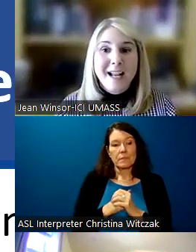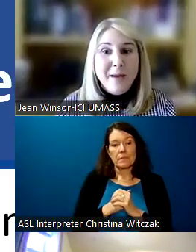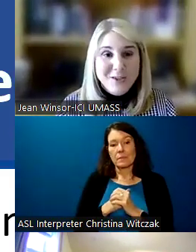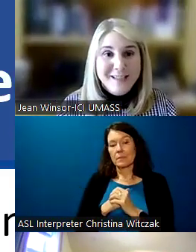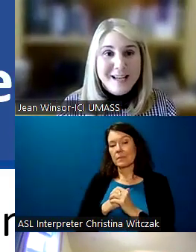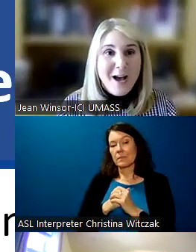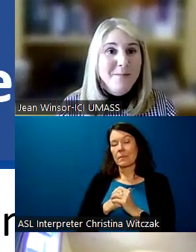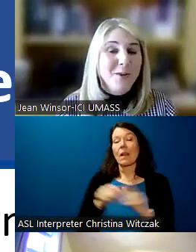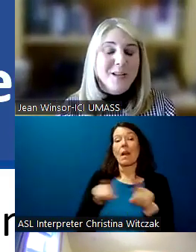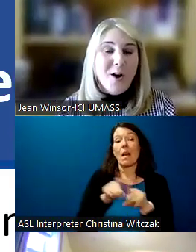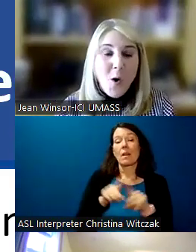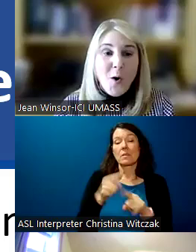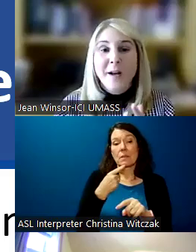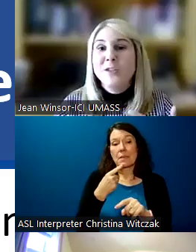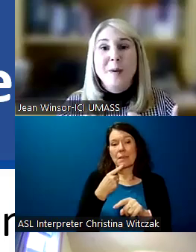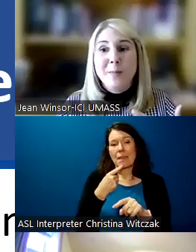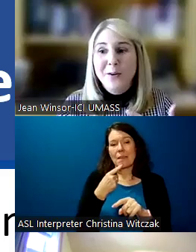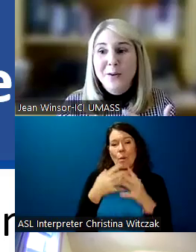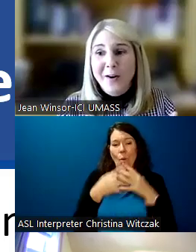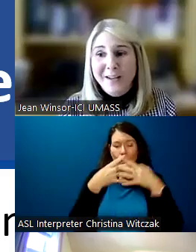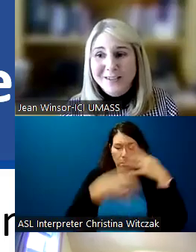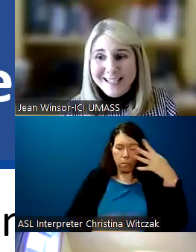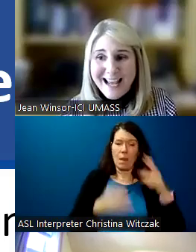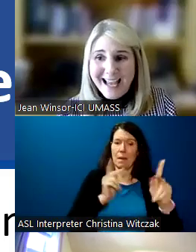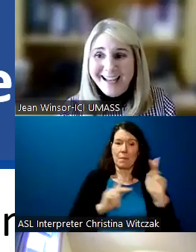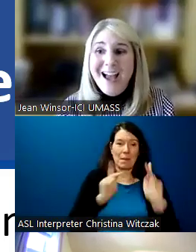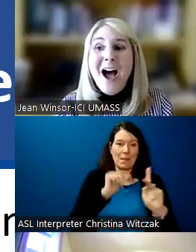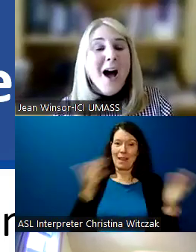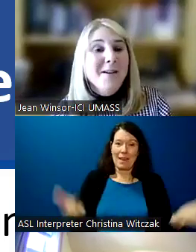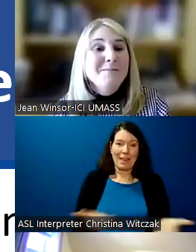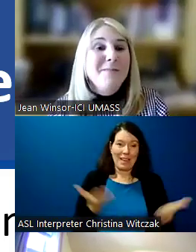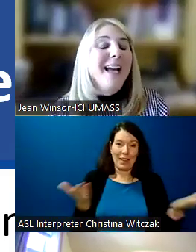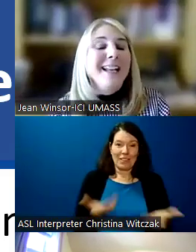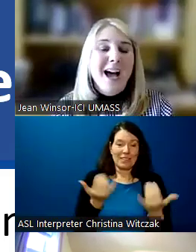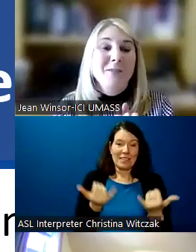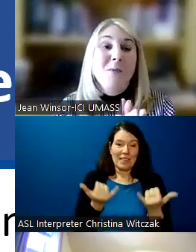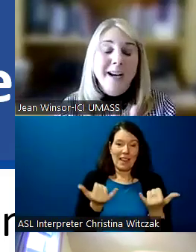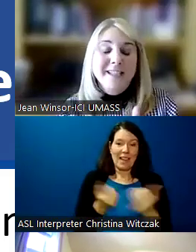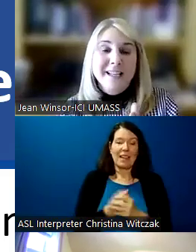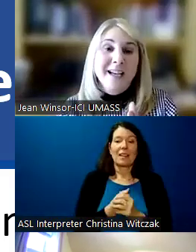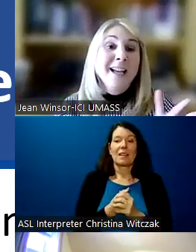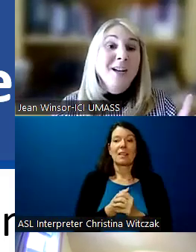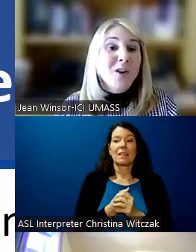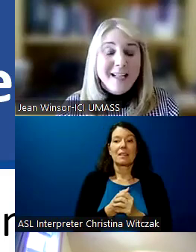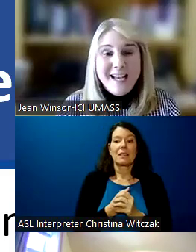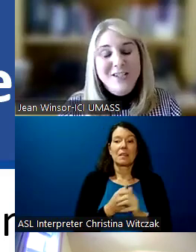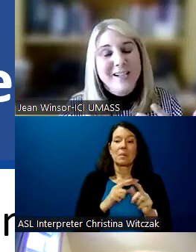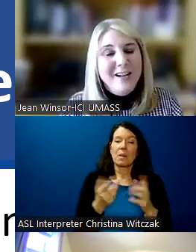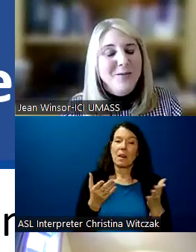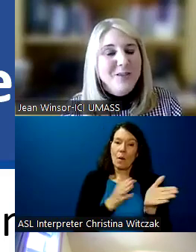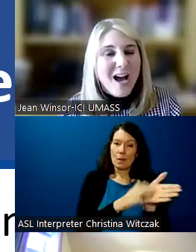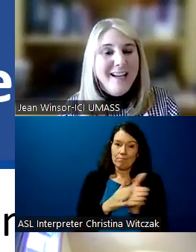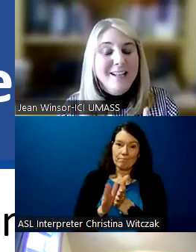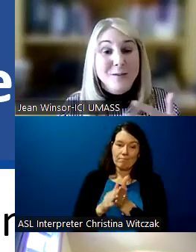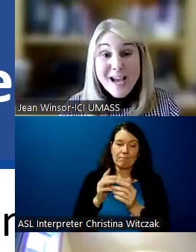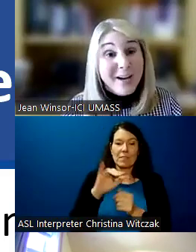And then I mentioned there's a whole bunch of people who aren't here today, but wanted to draw attention. You